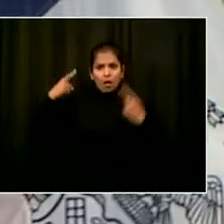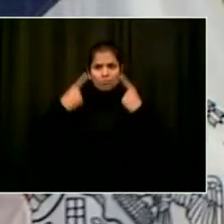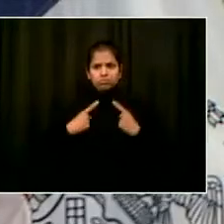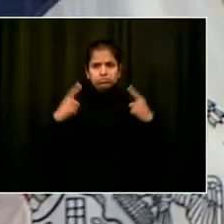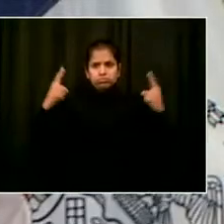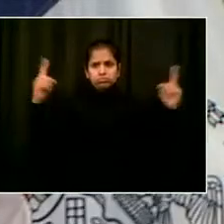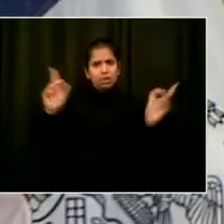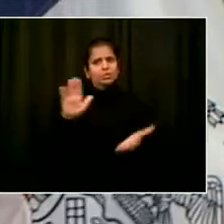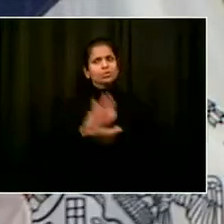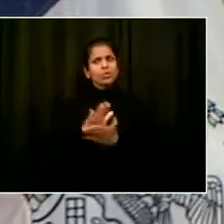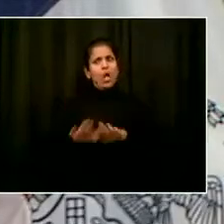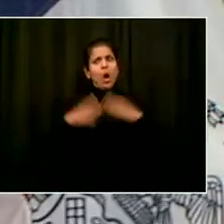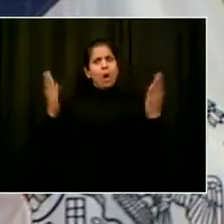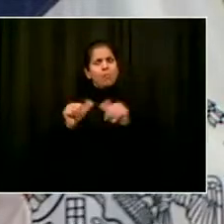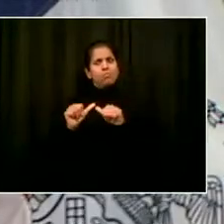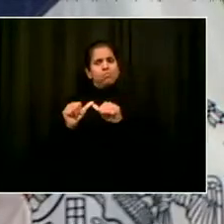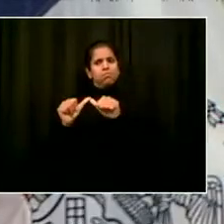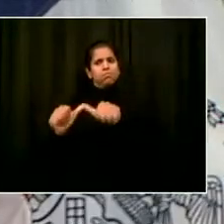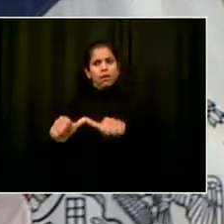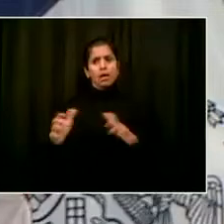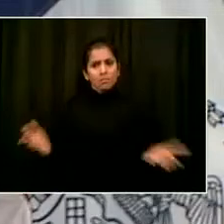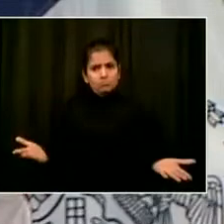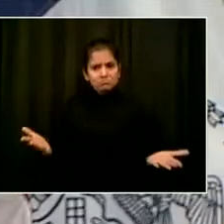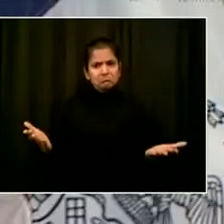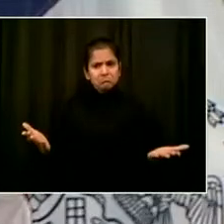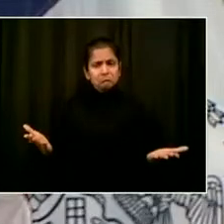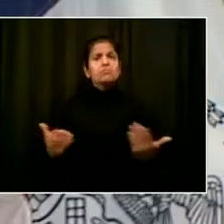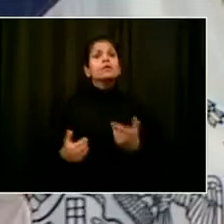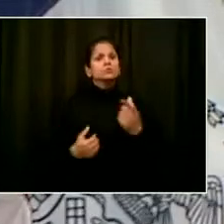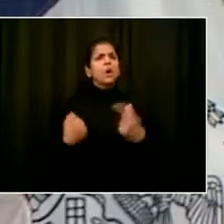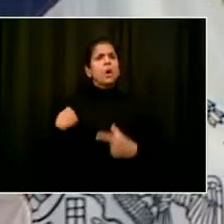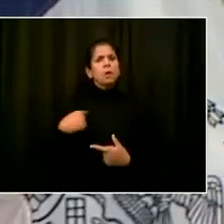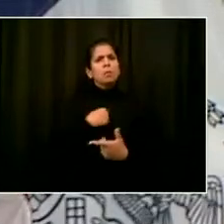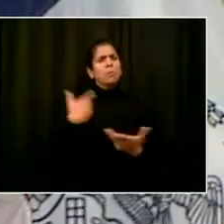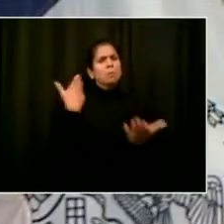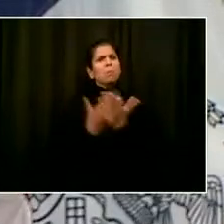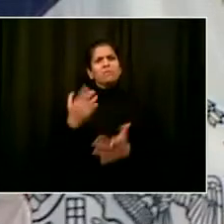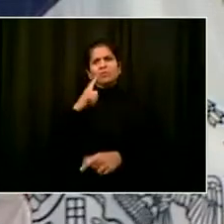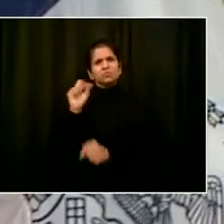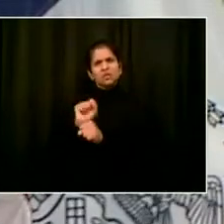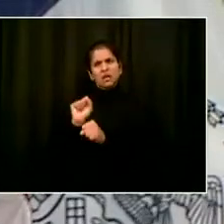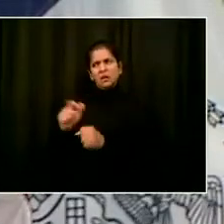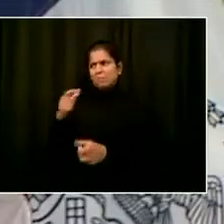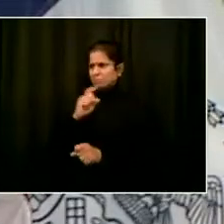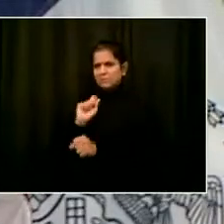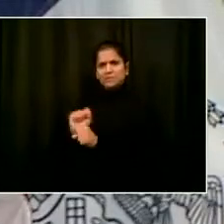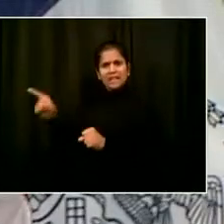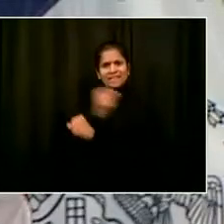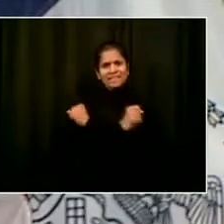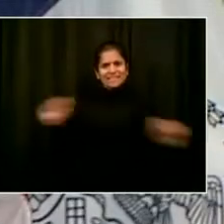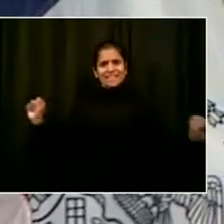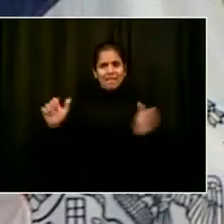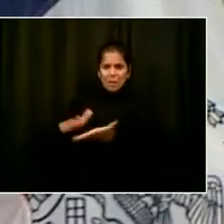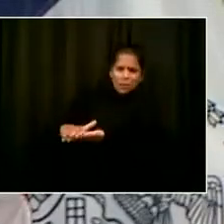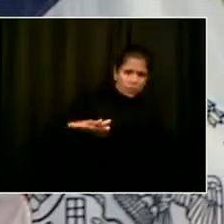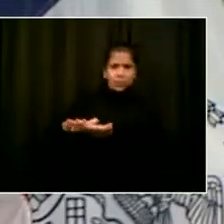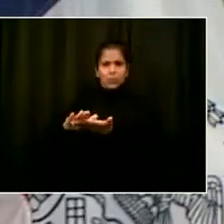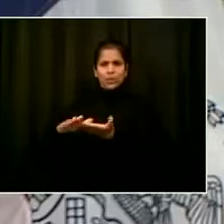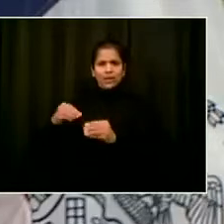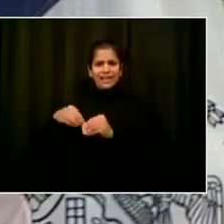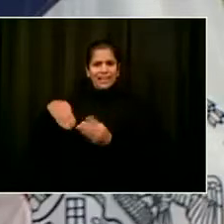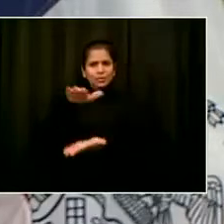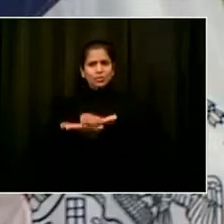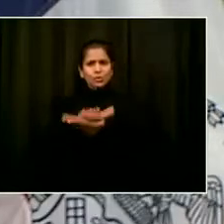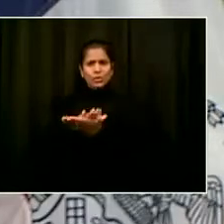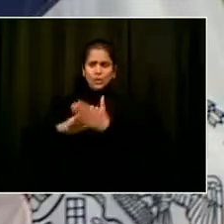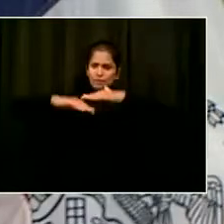done uh we proved we can keep schools safe and The Situation Room I want to thank uh commissioner Melanie laka and her whole